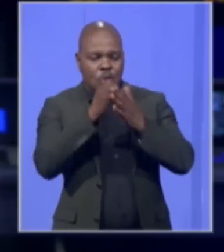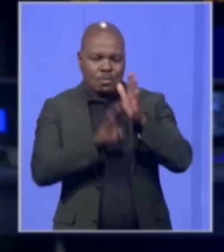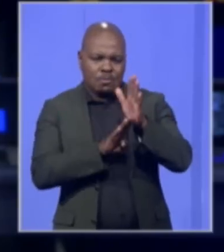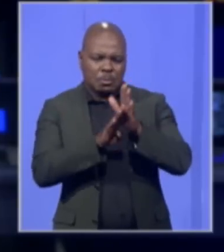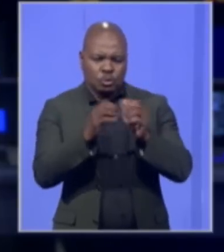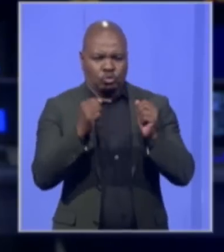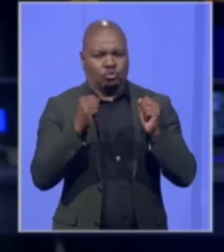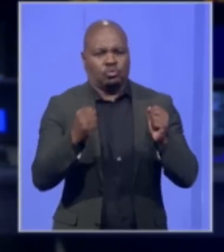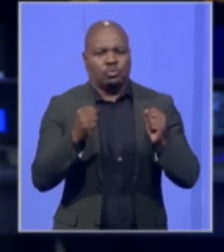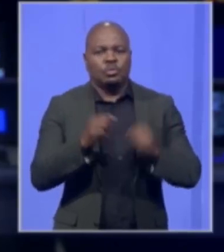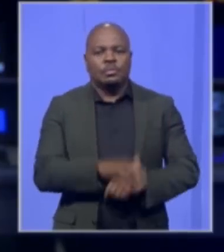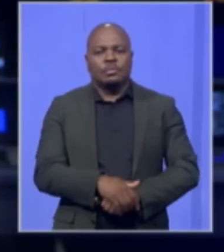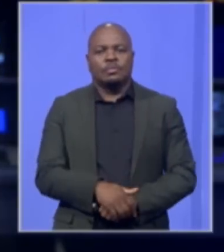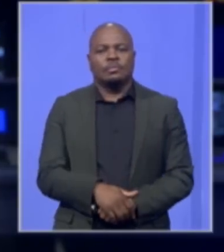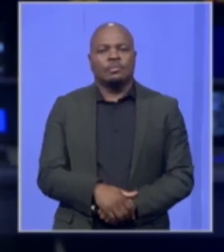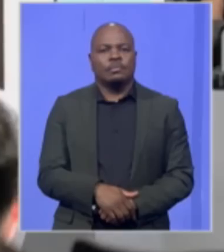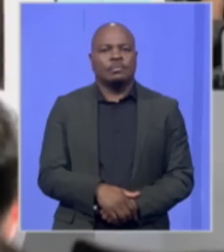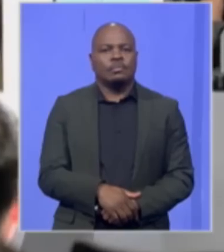matla.